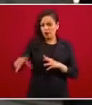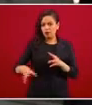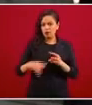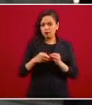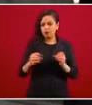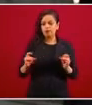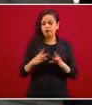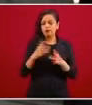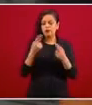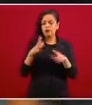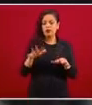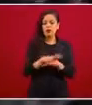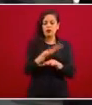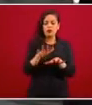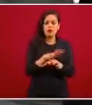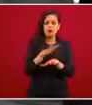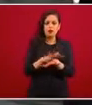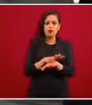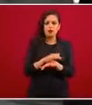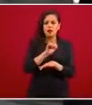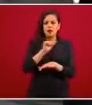control strategy?